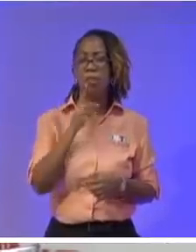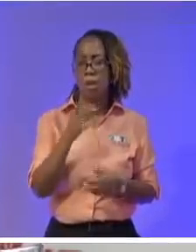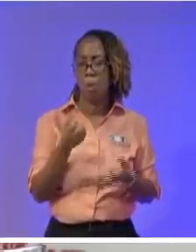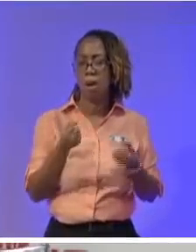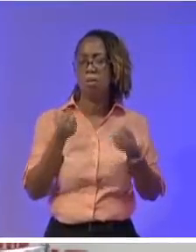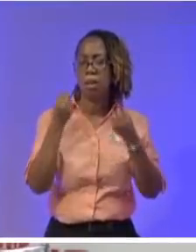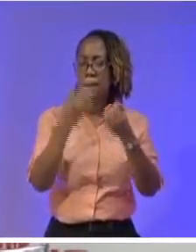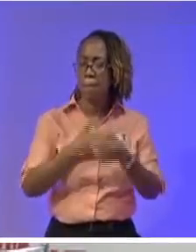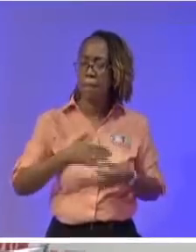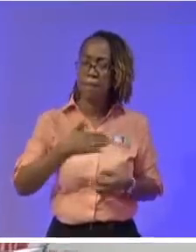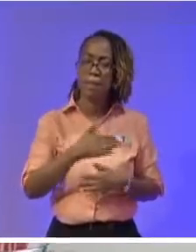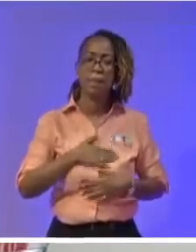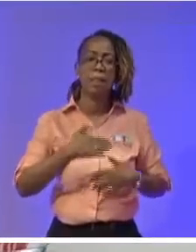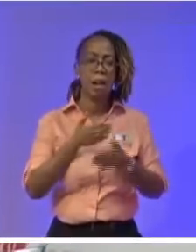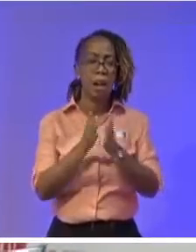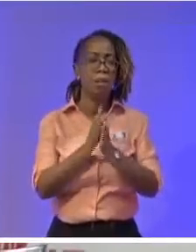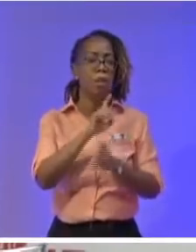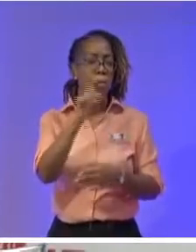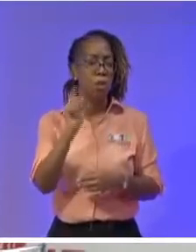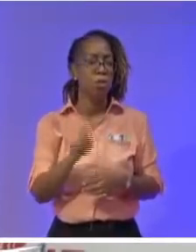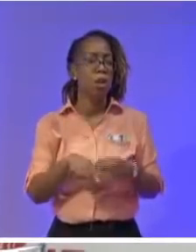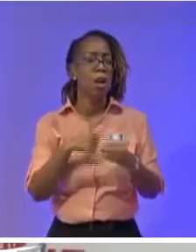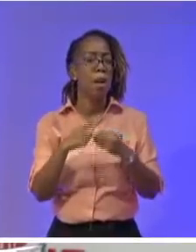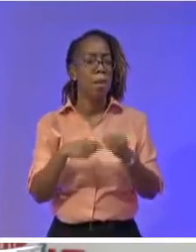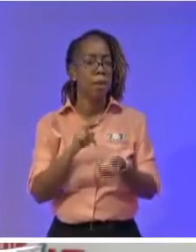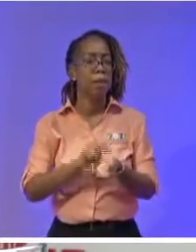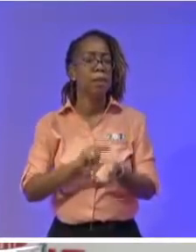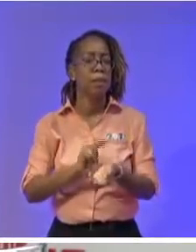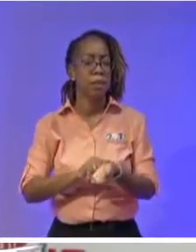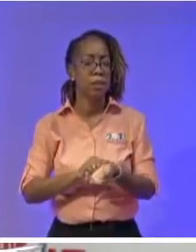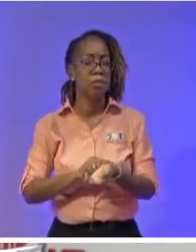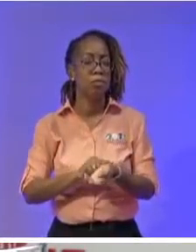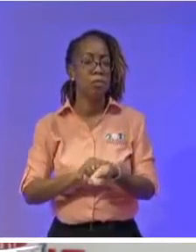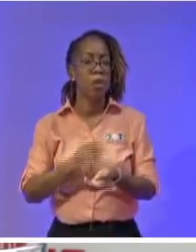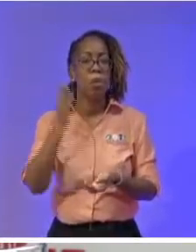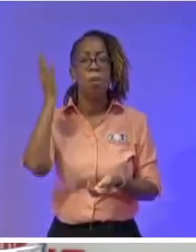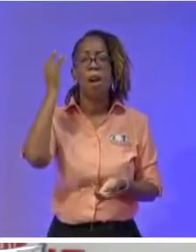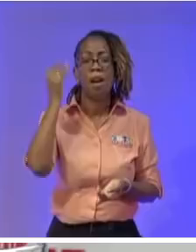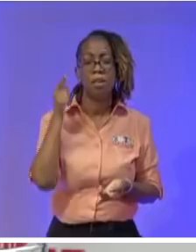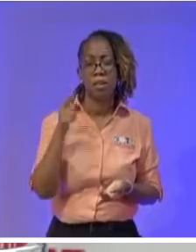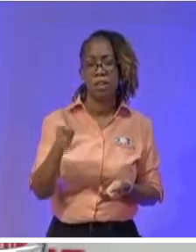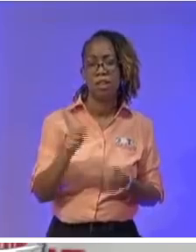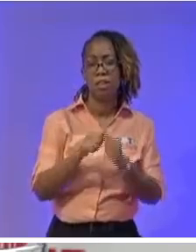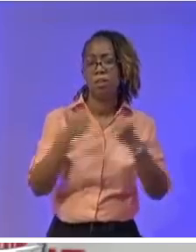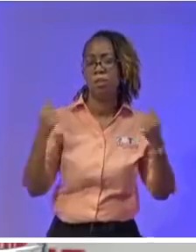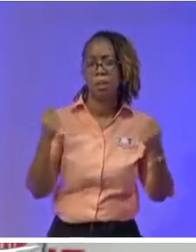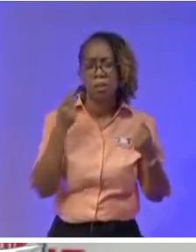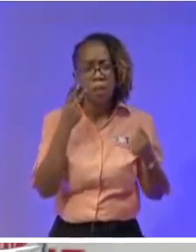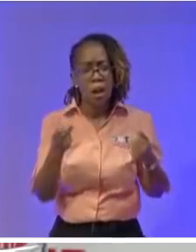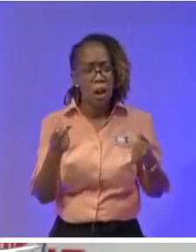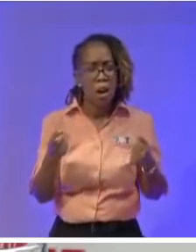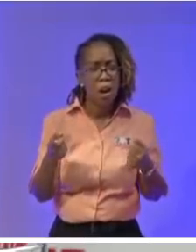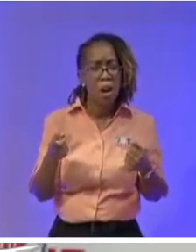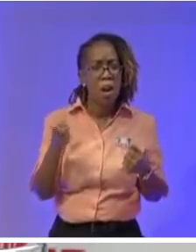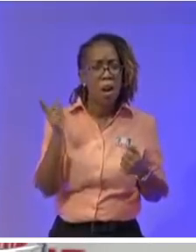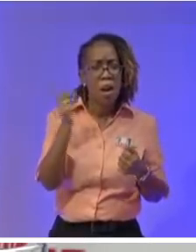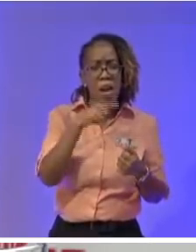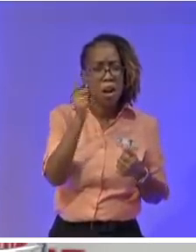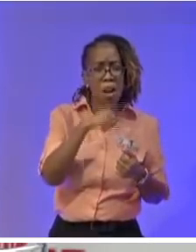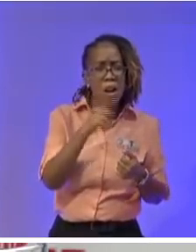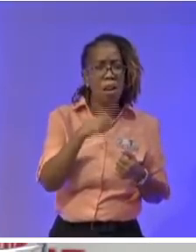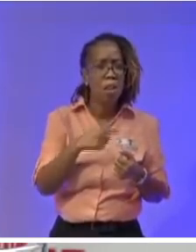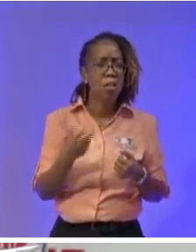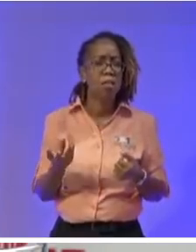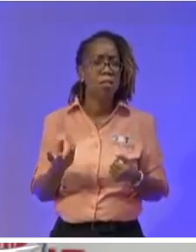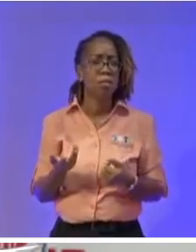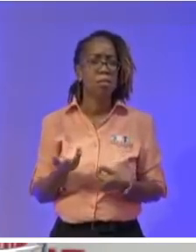nurses, because that newspaper headline was so misleading, and I continue to be